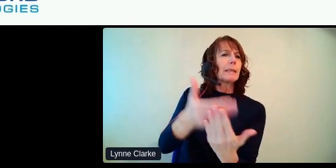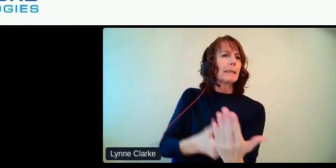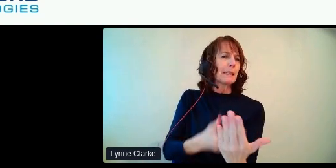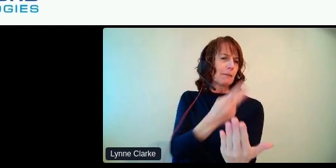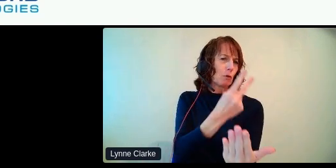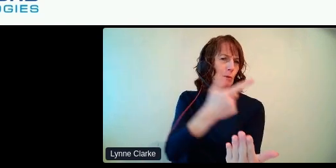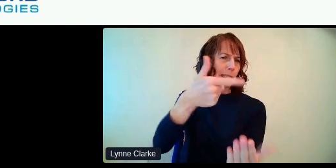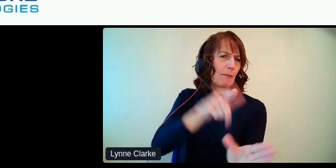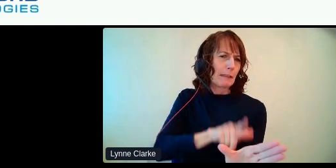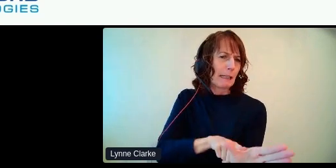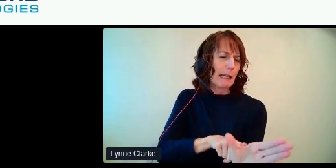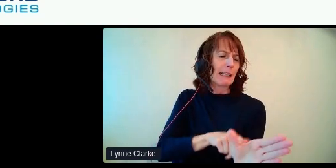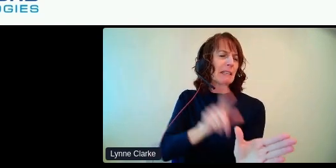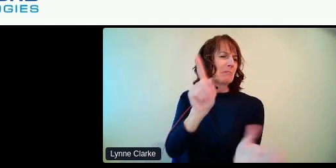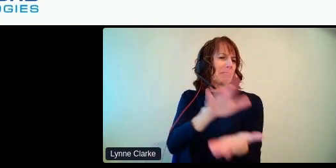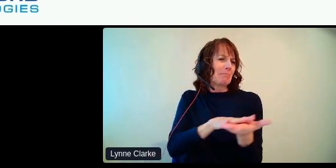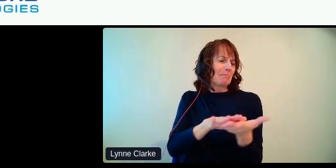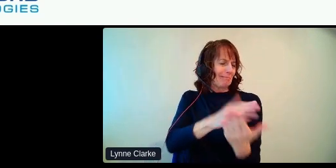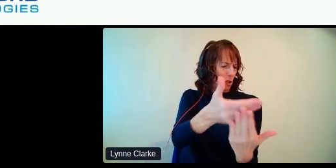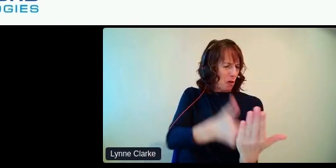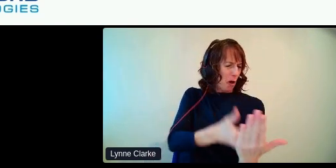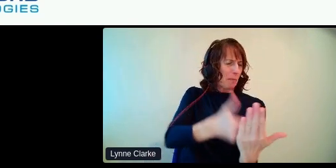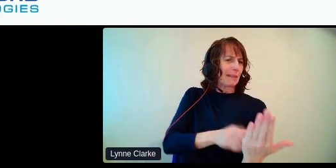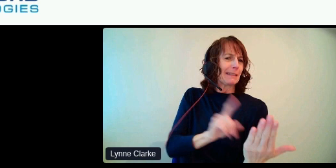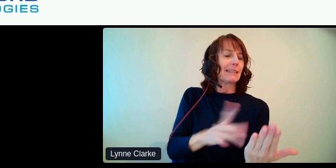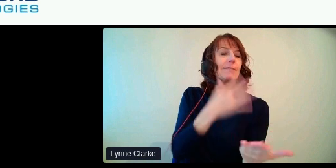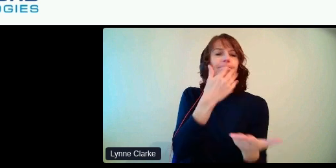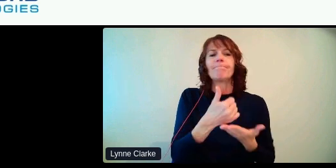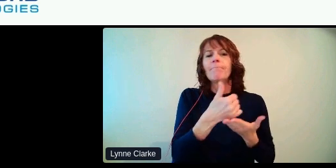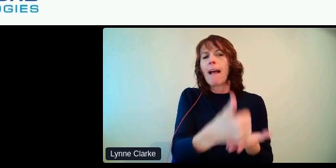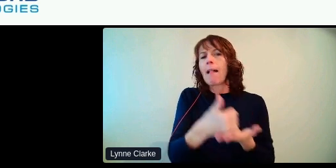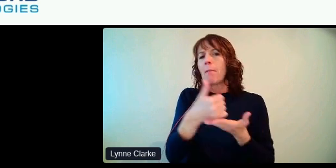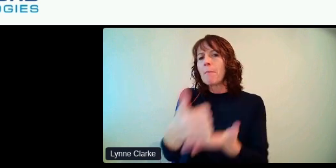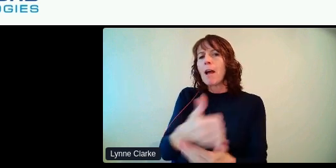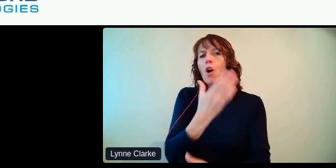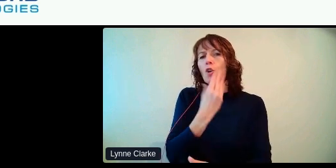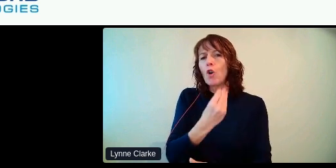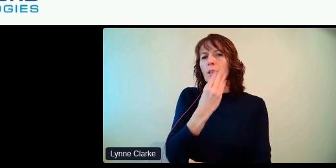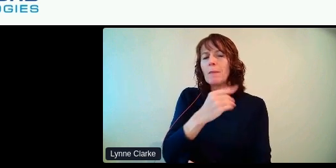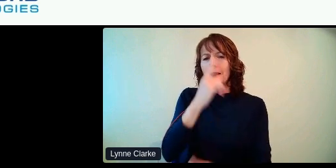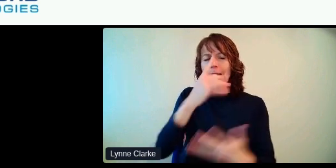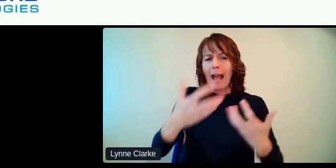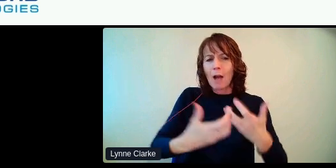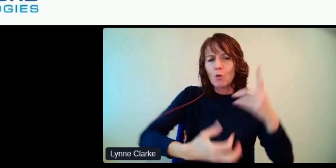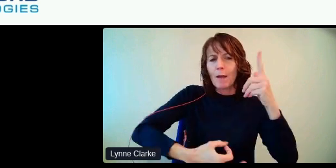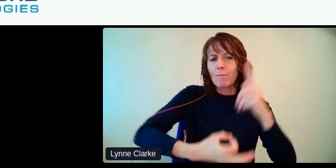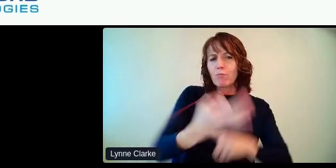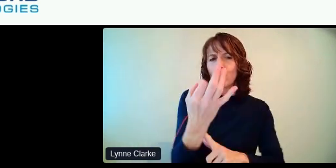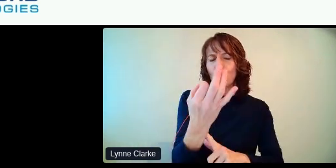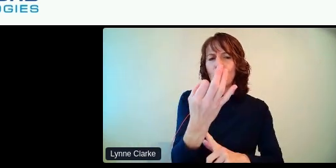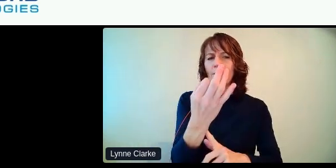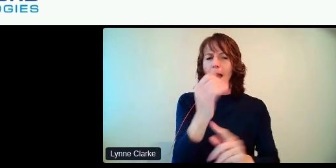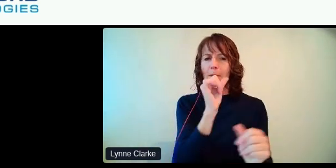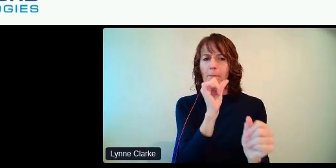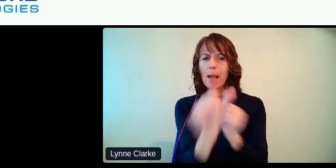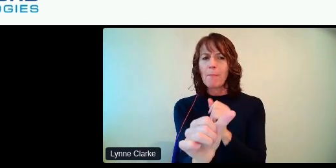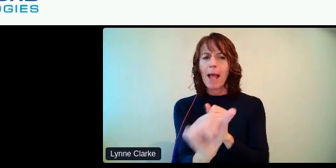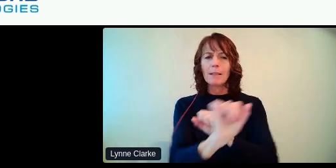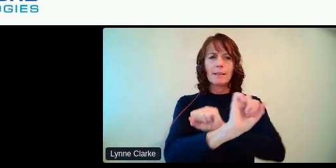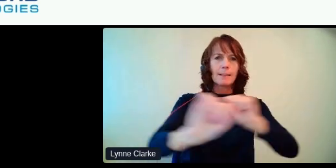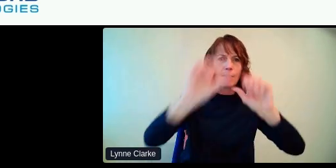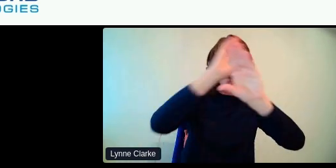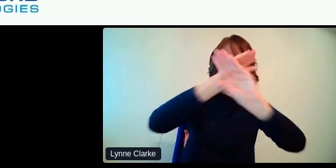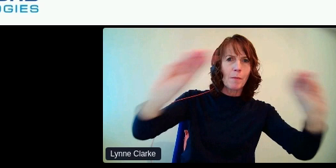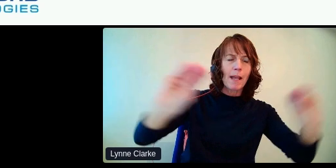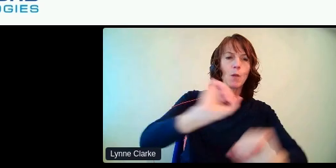And really what that means is that we've been helping our customers optimize and improve the way that they communicate with their